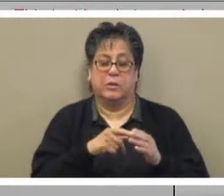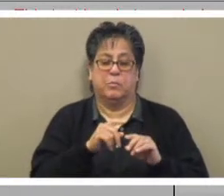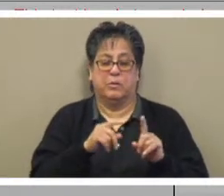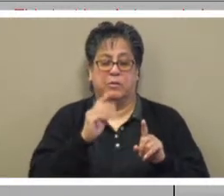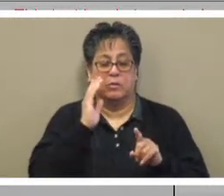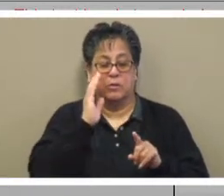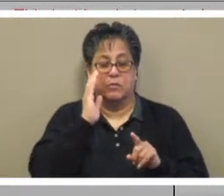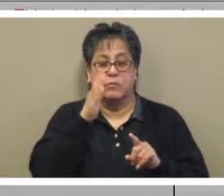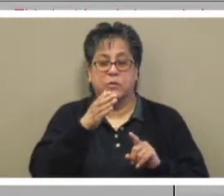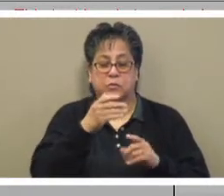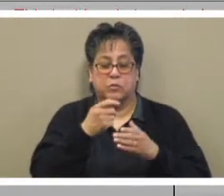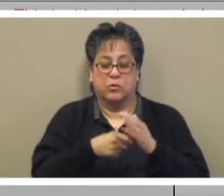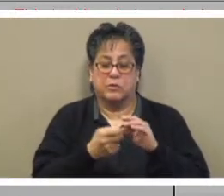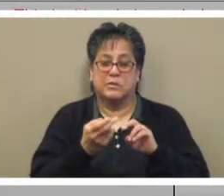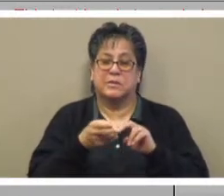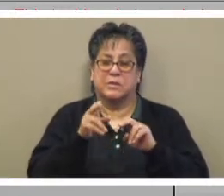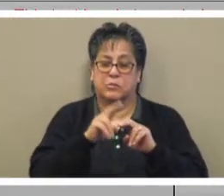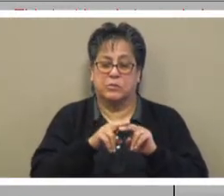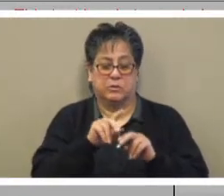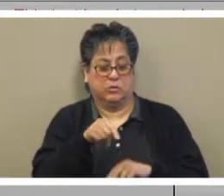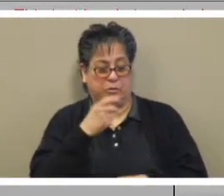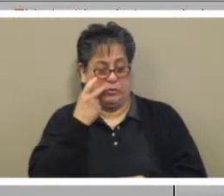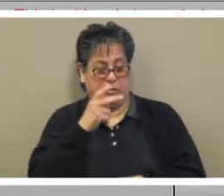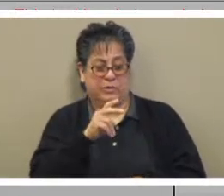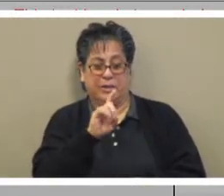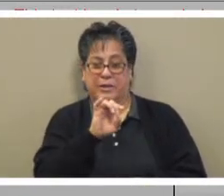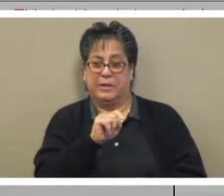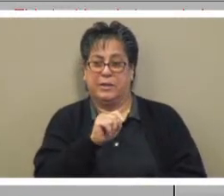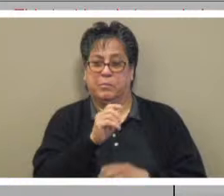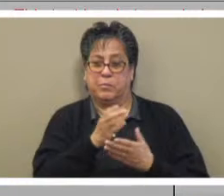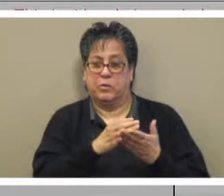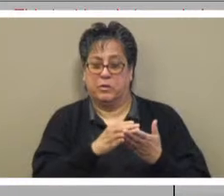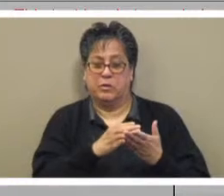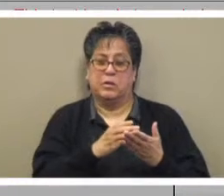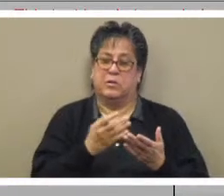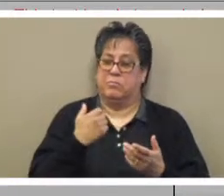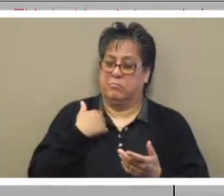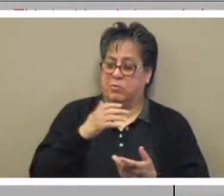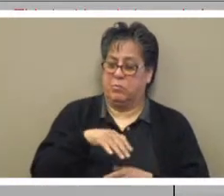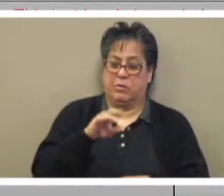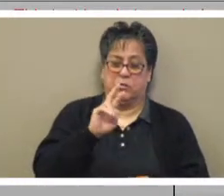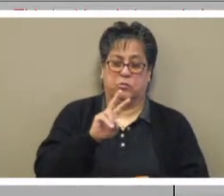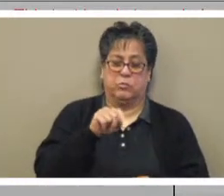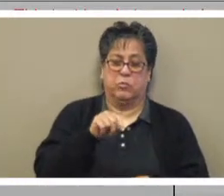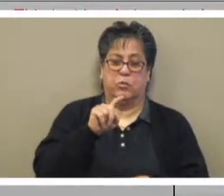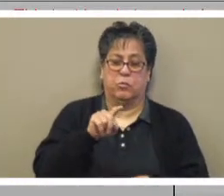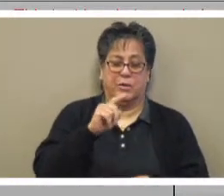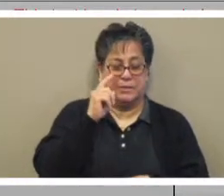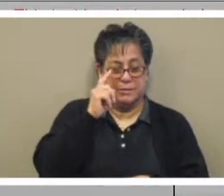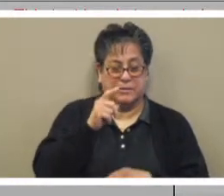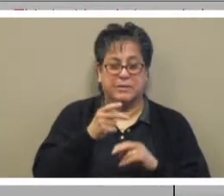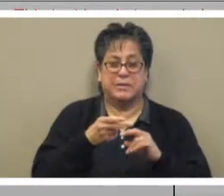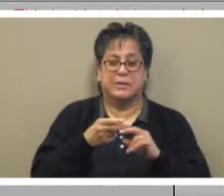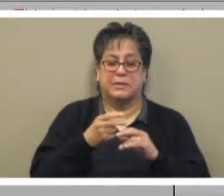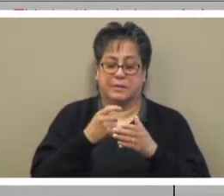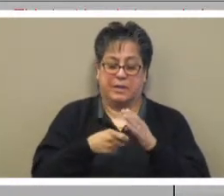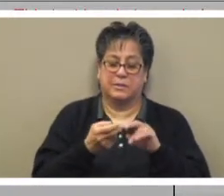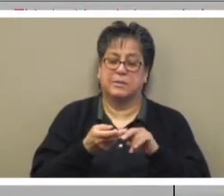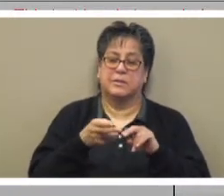cost increases, just looking at the debt portion alone, right now we would have about a 2.1 cent increase, tax rate